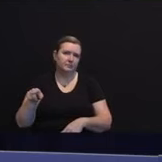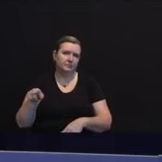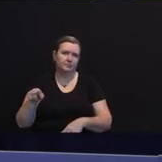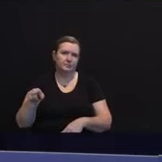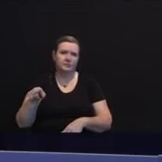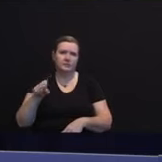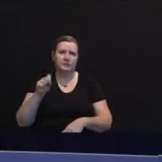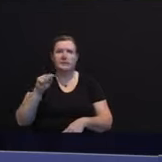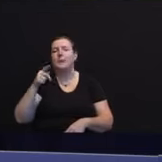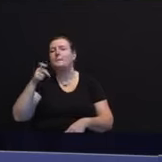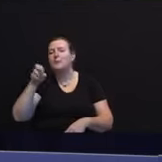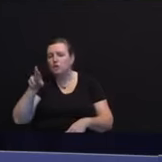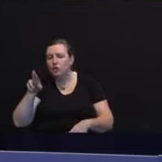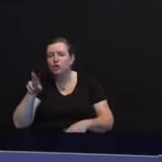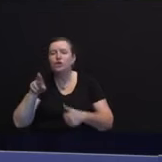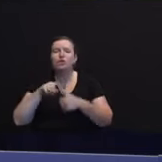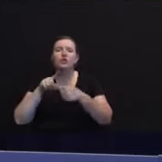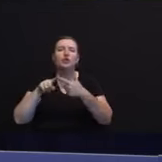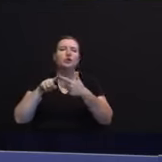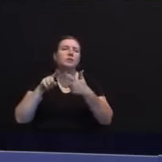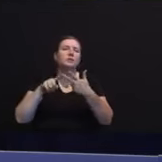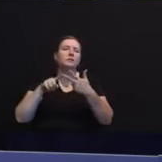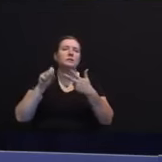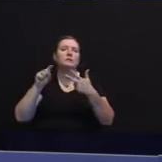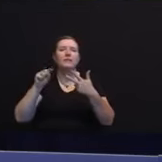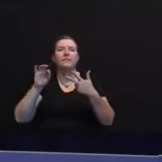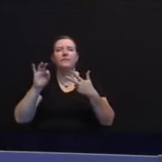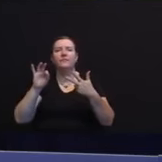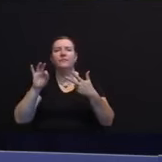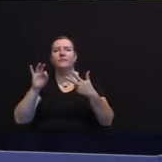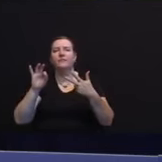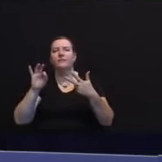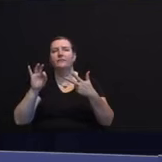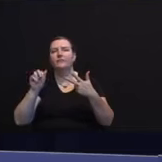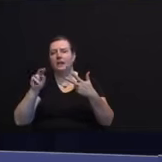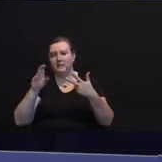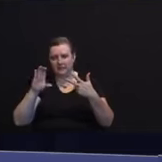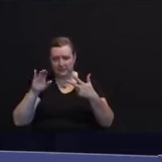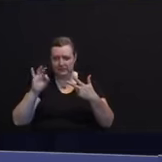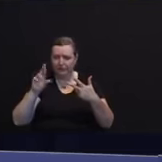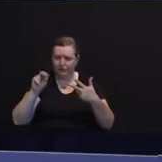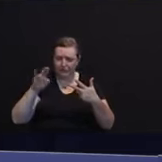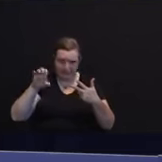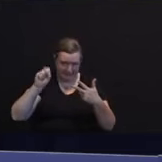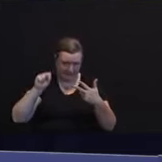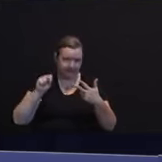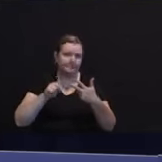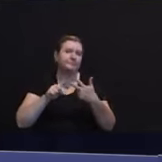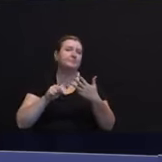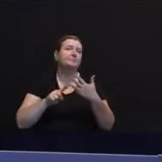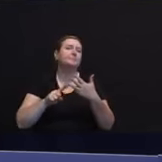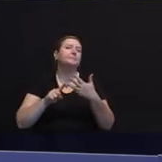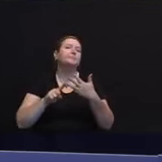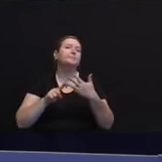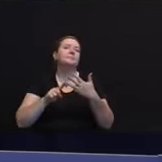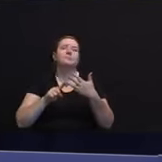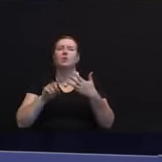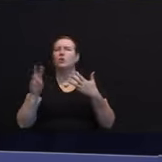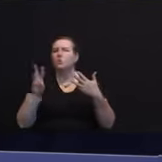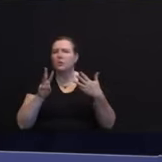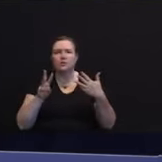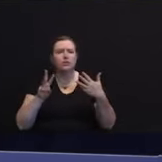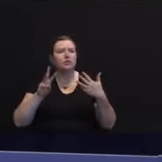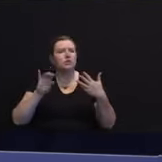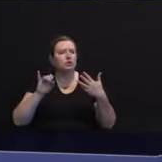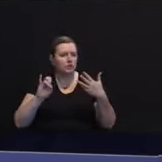Francis University Medical Center, Princeton, and West Jersey, Virtual West Jersey. And some of them were